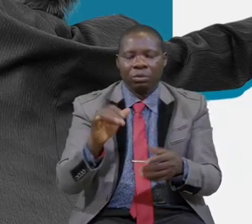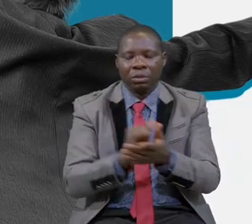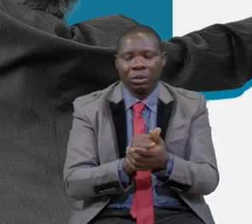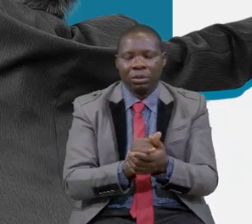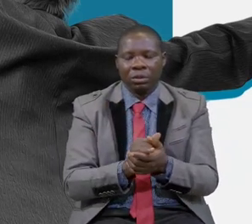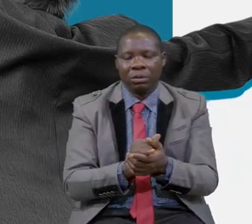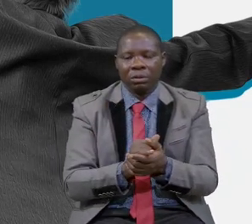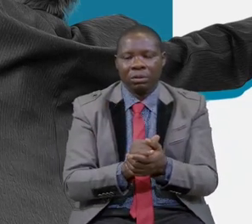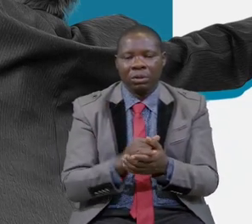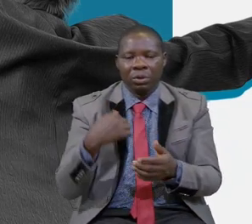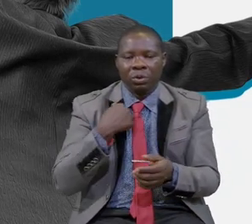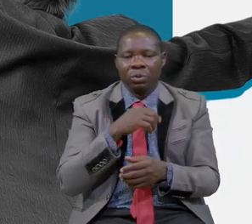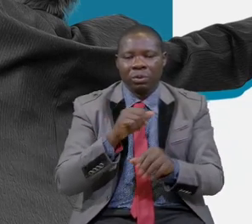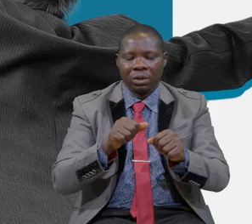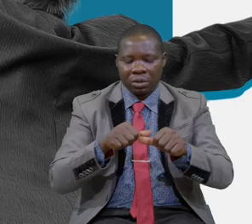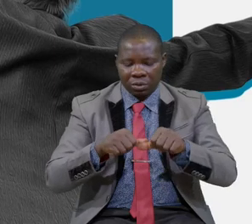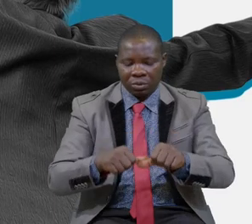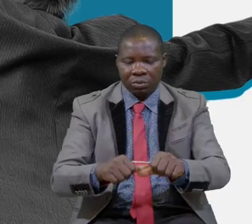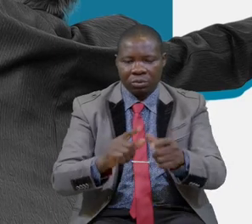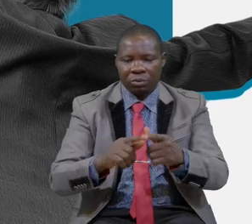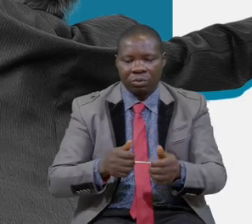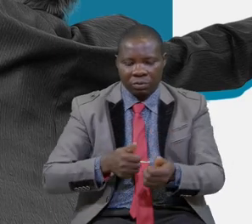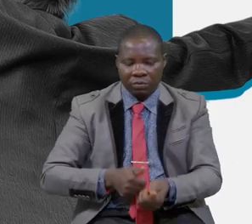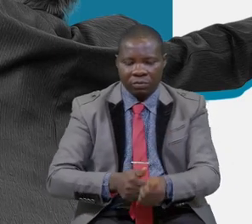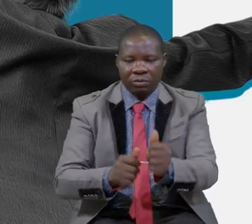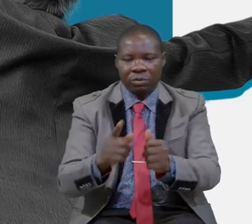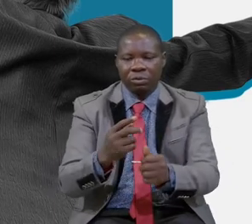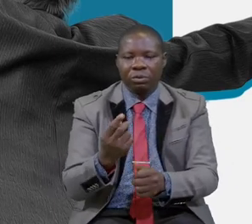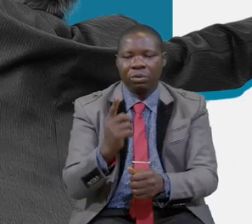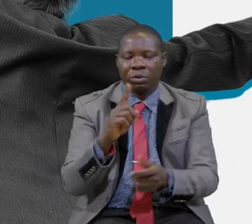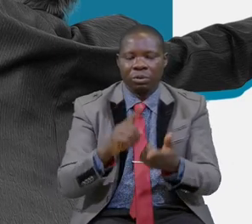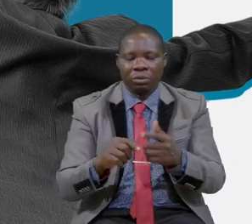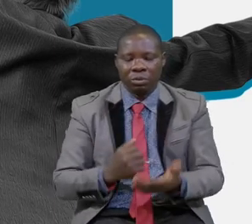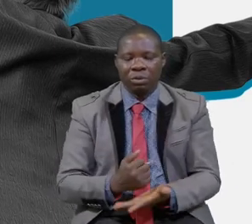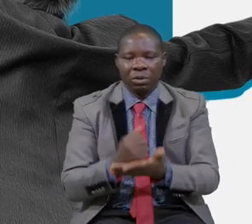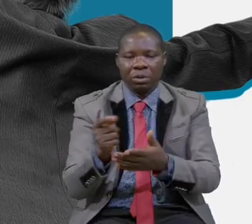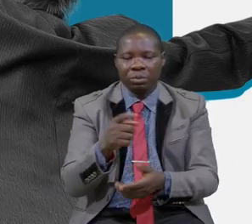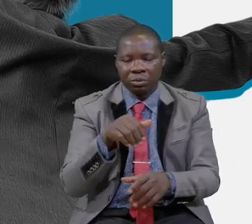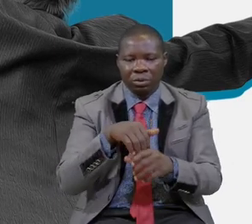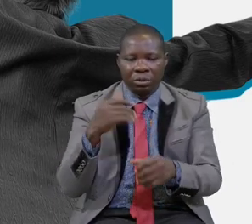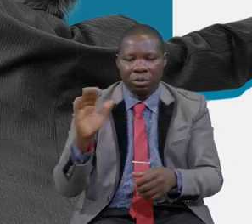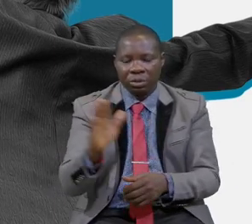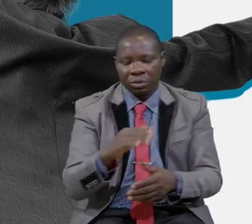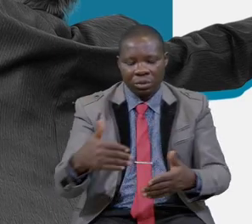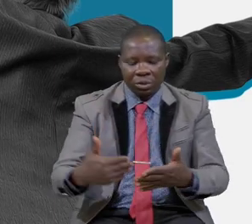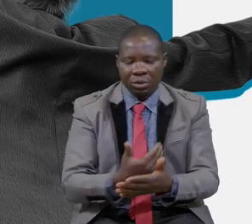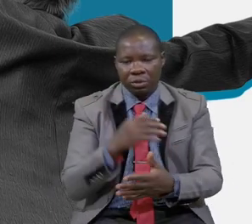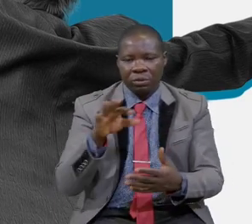we continue to follow you up to help you in your newfound faith.